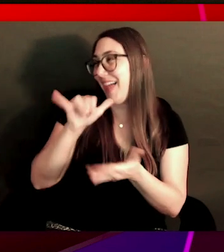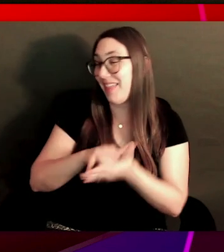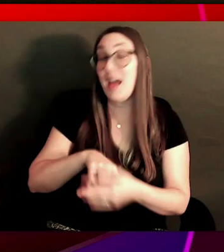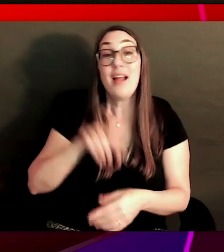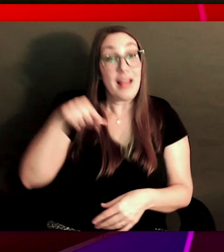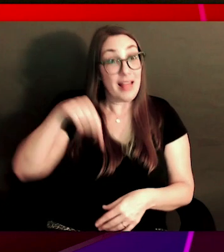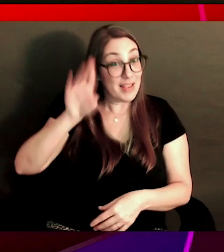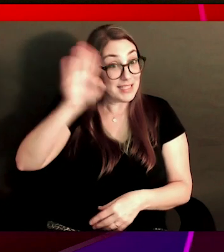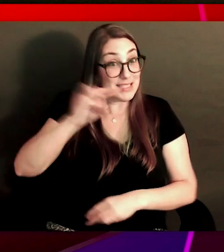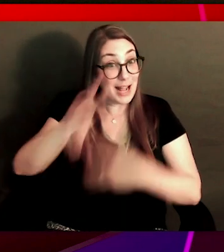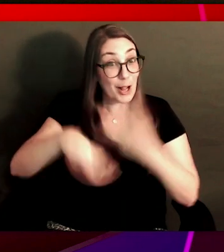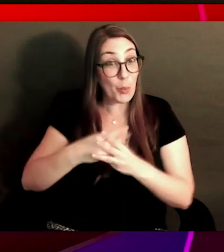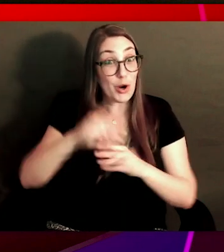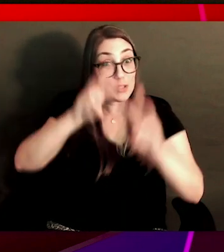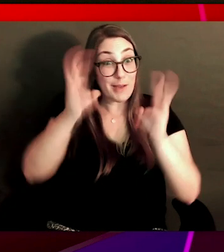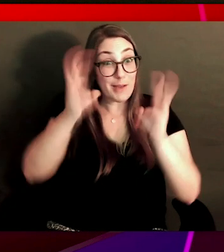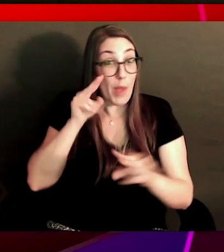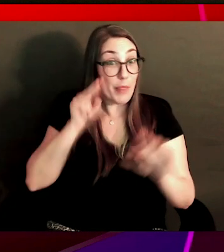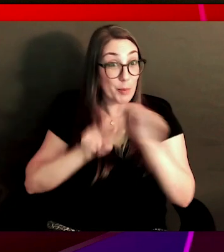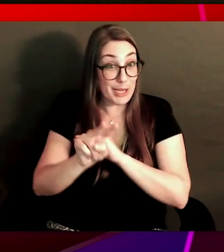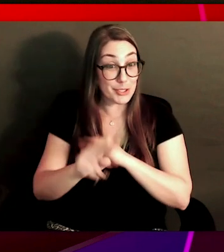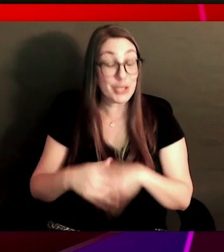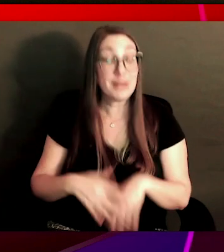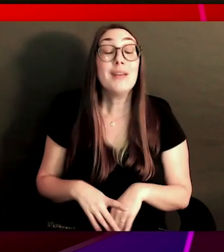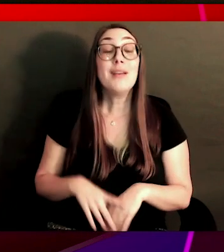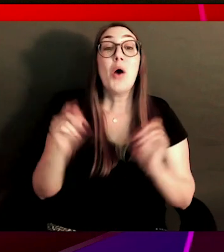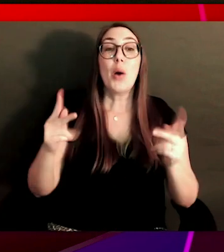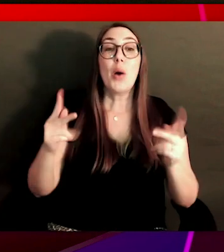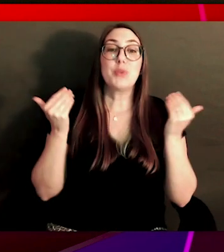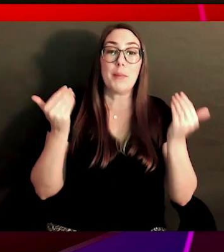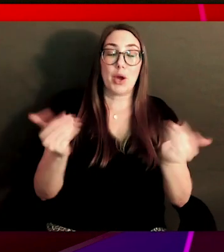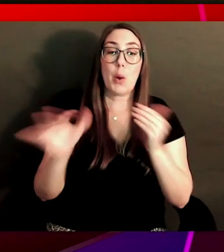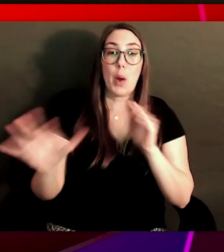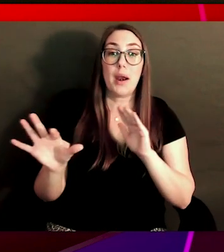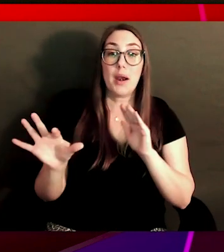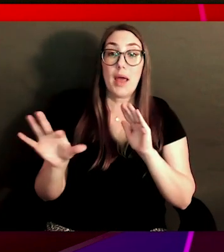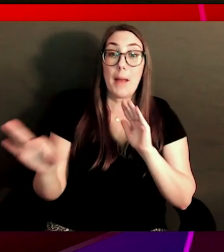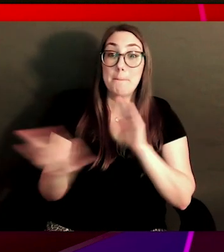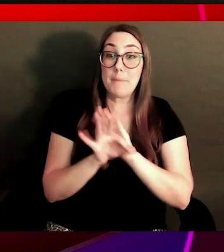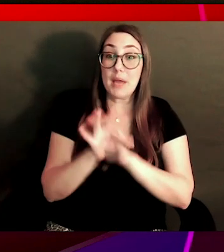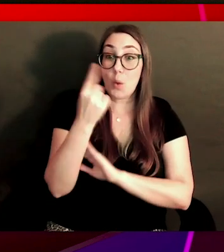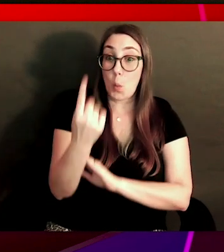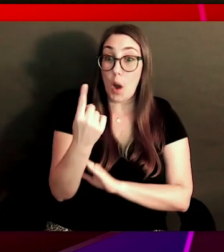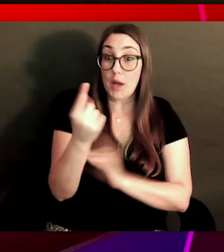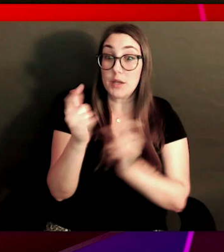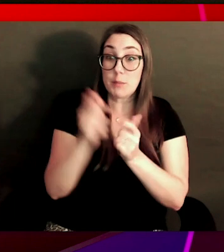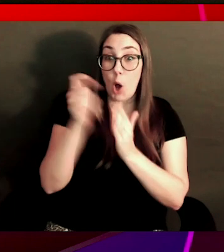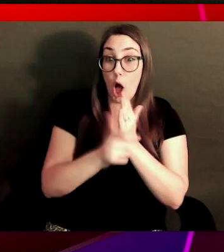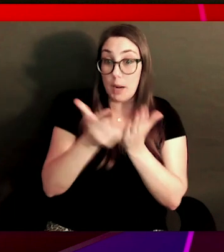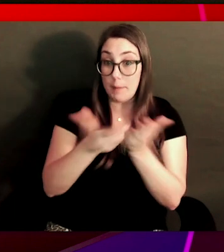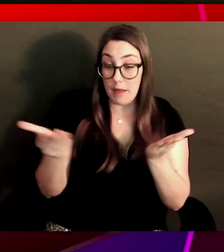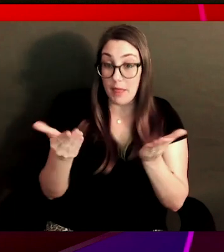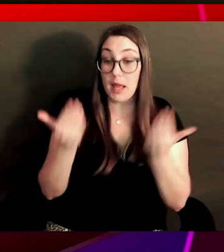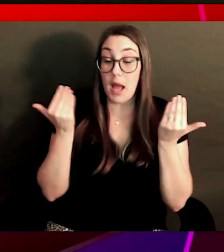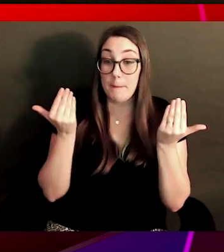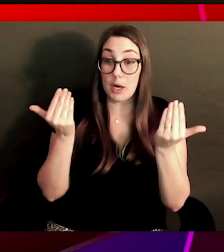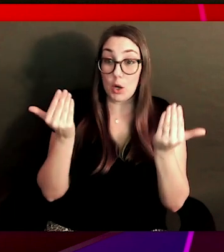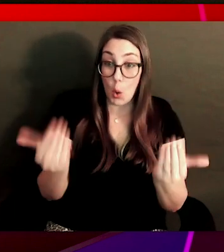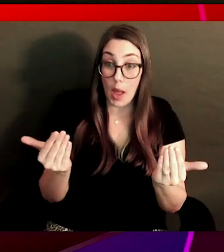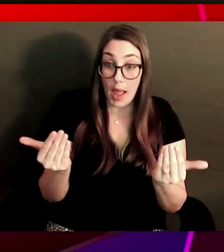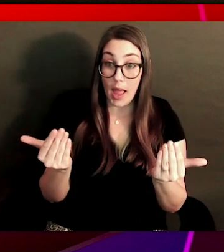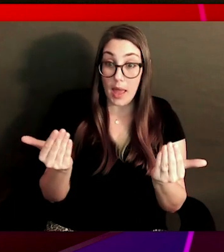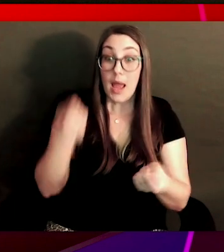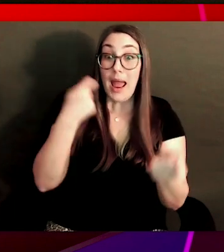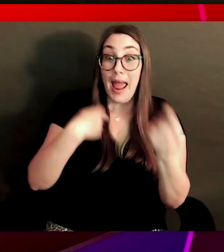weather prediction? Yeah. So again, I'm going to go ahead and just make one small automated thing here. I'm just going to go ahead and replace